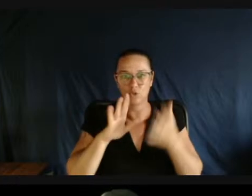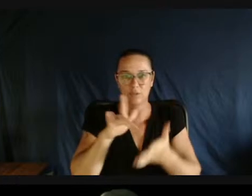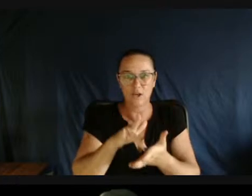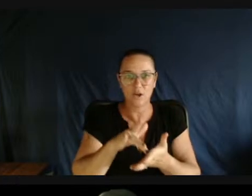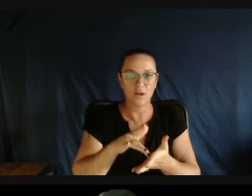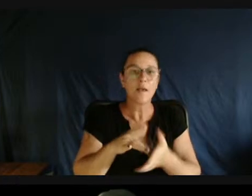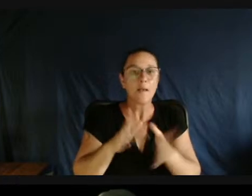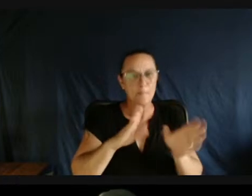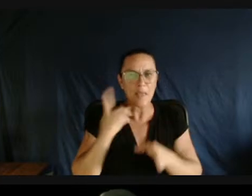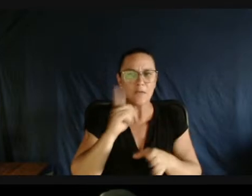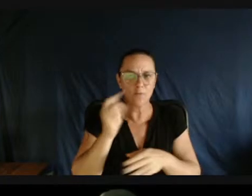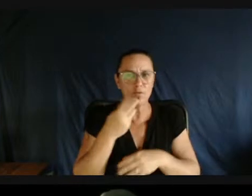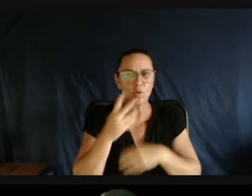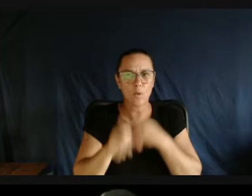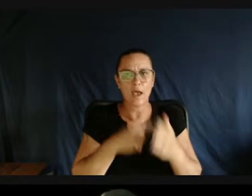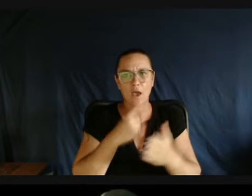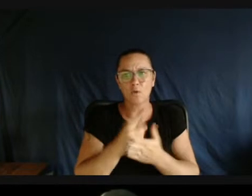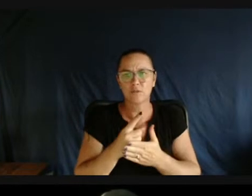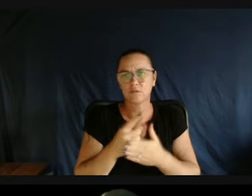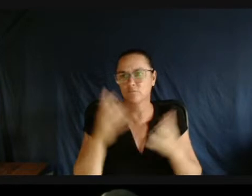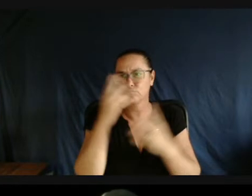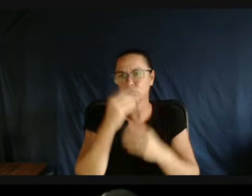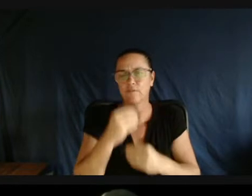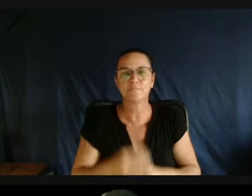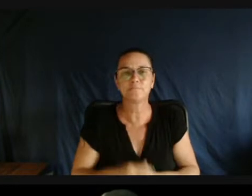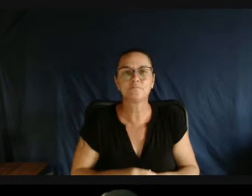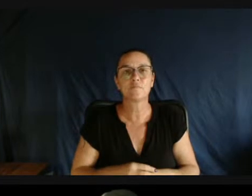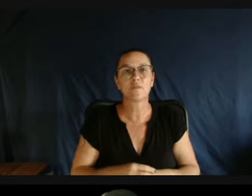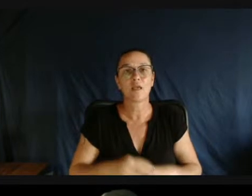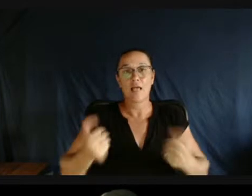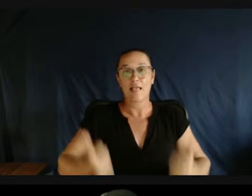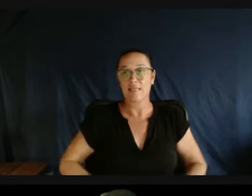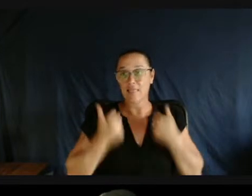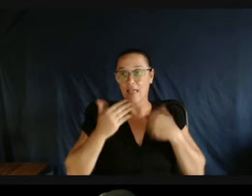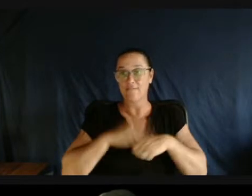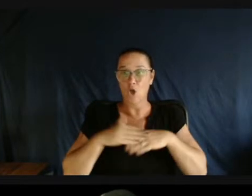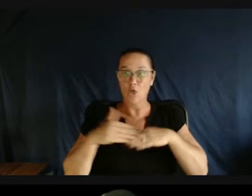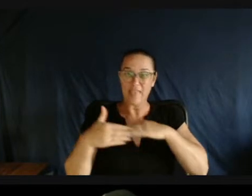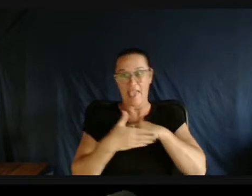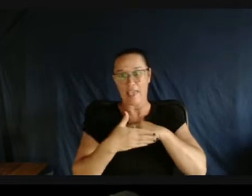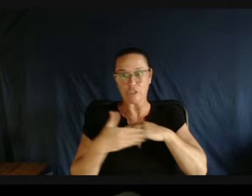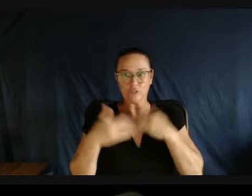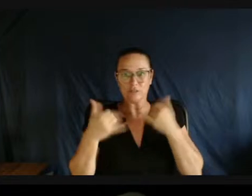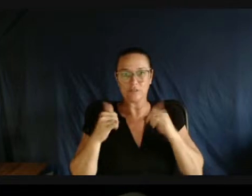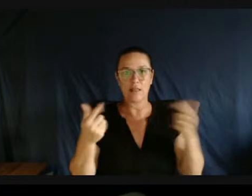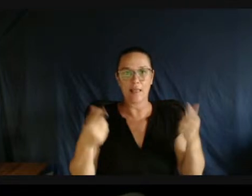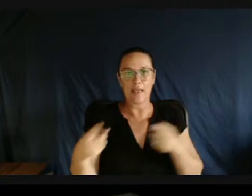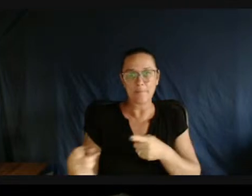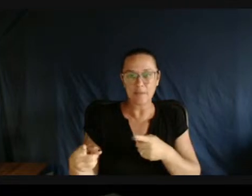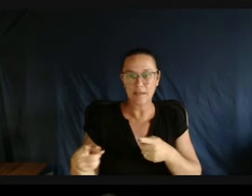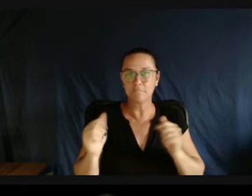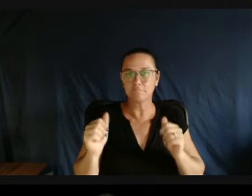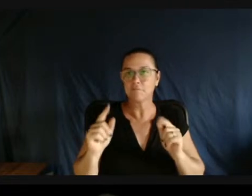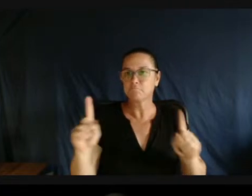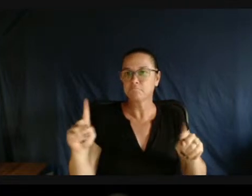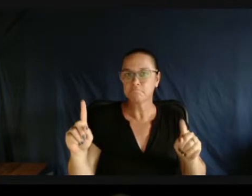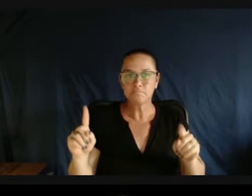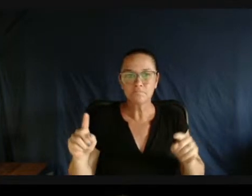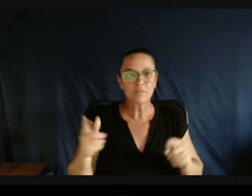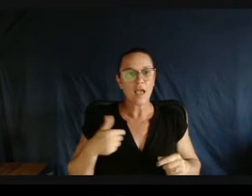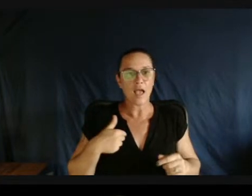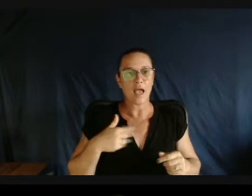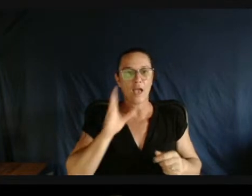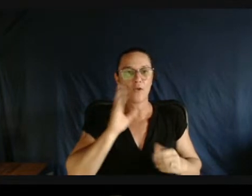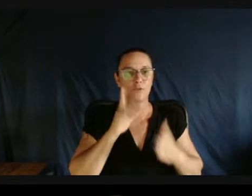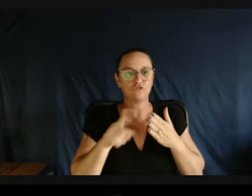hours. And Life on the Edge is still happening. You can check that out in the park. I would check into